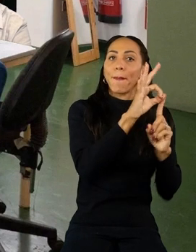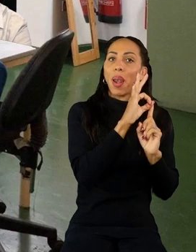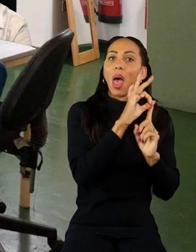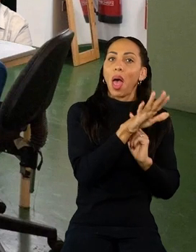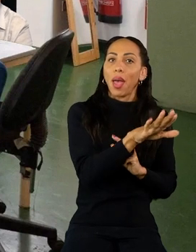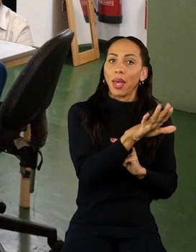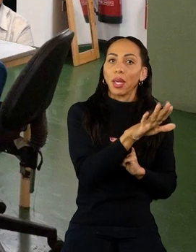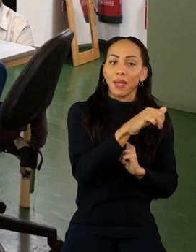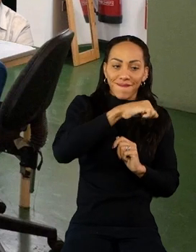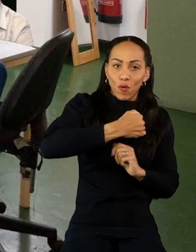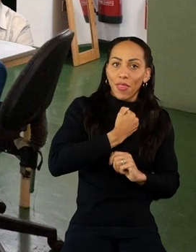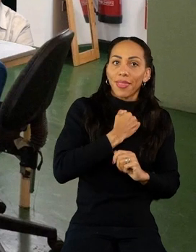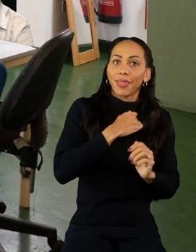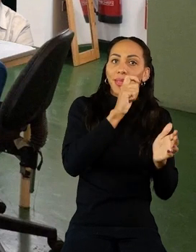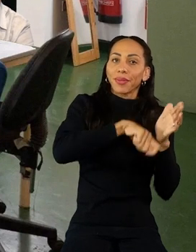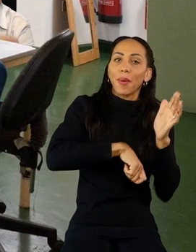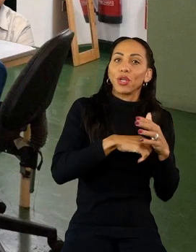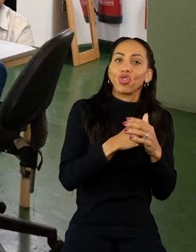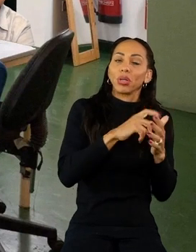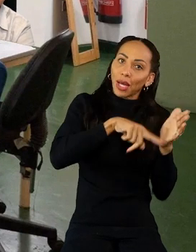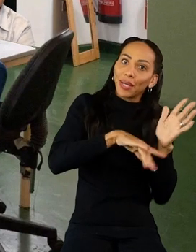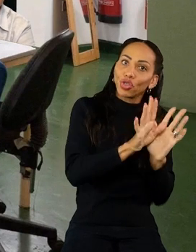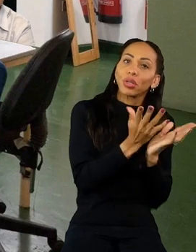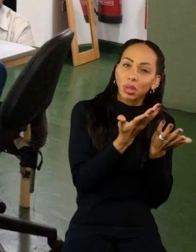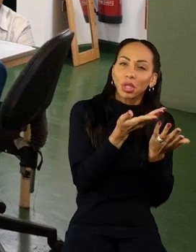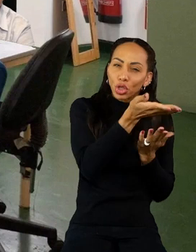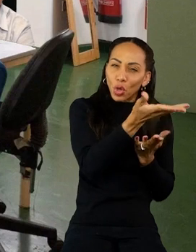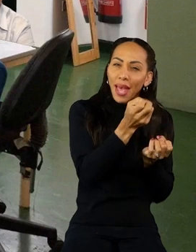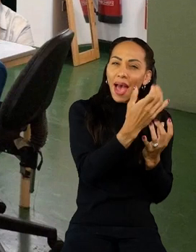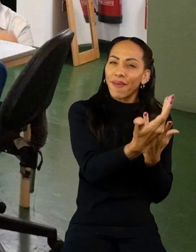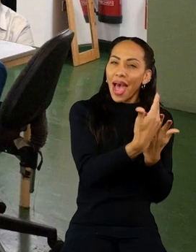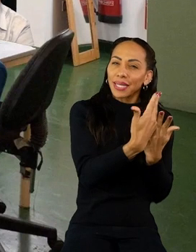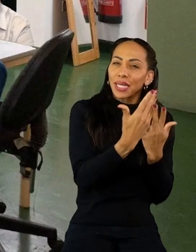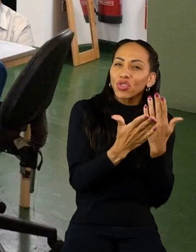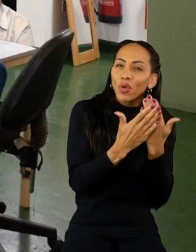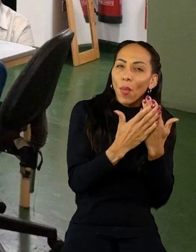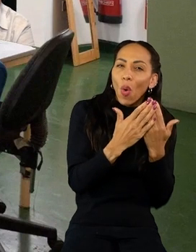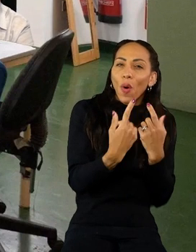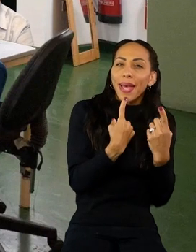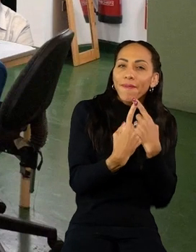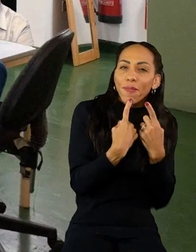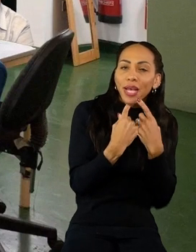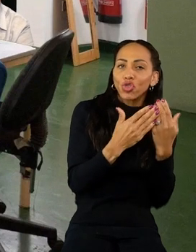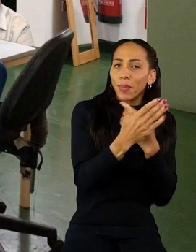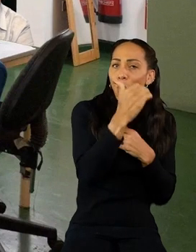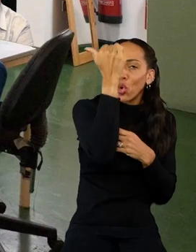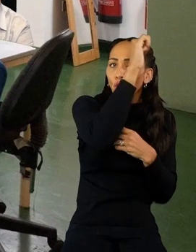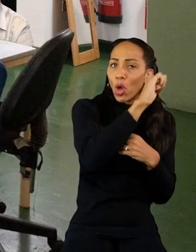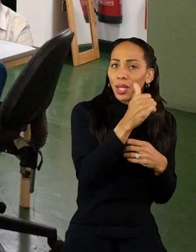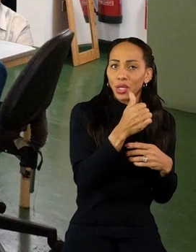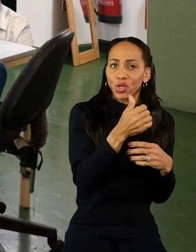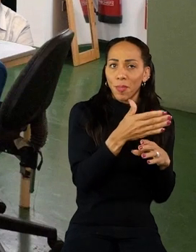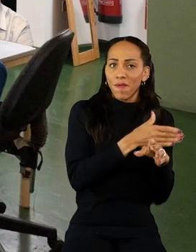and what those different opportunities could be before then they put in their proposal for the commission, so that just